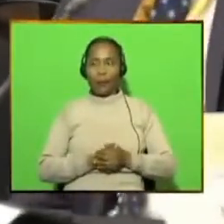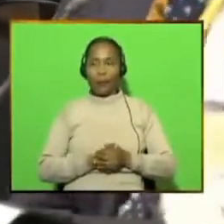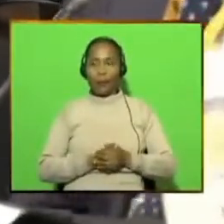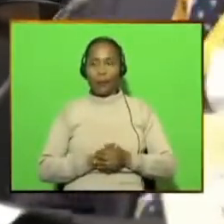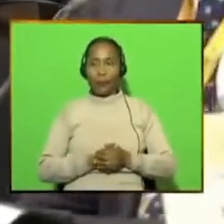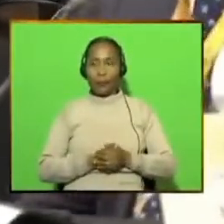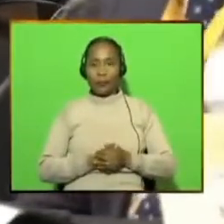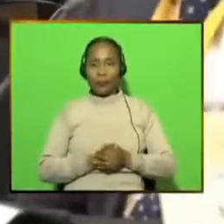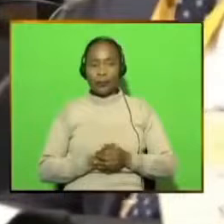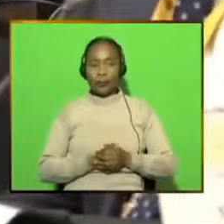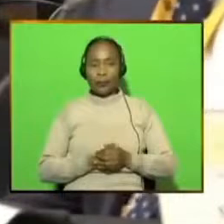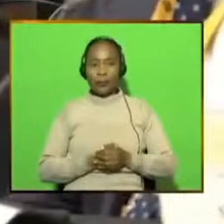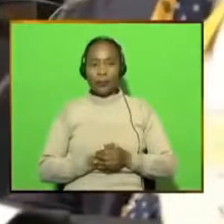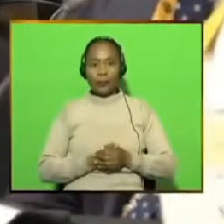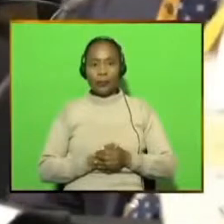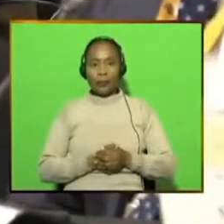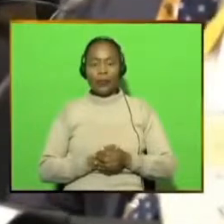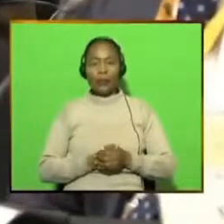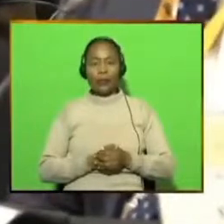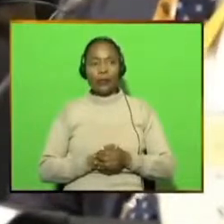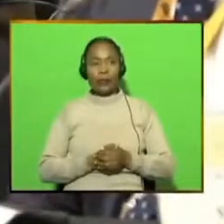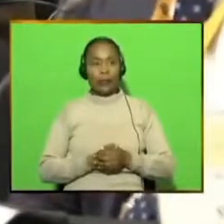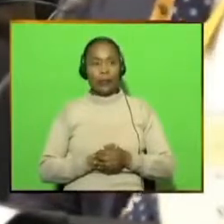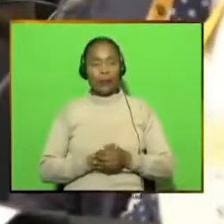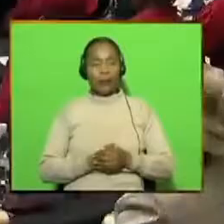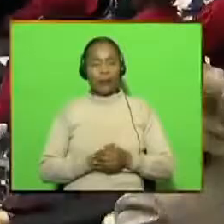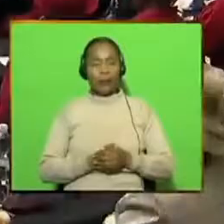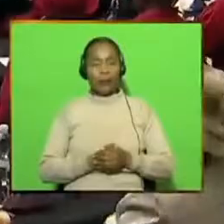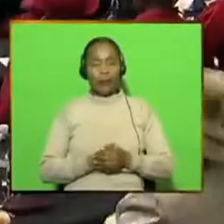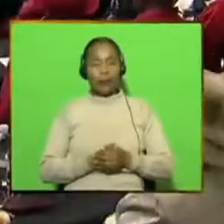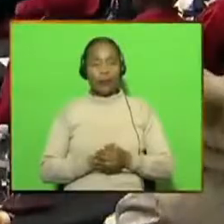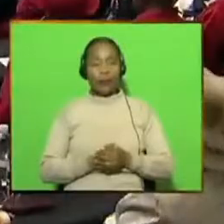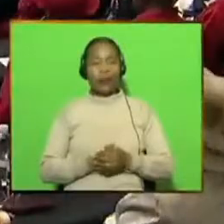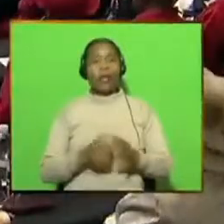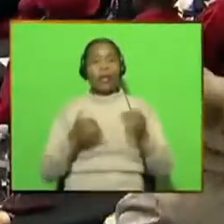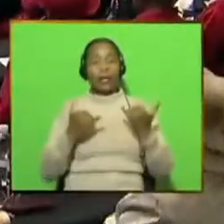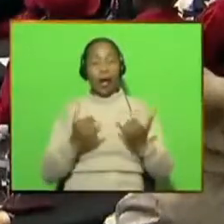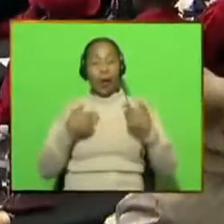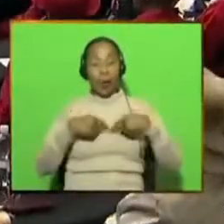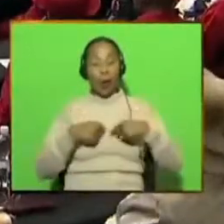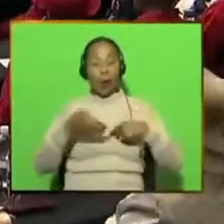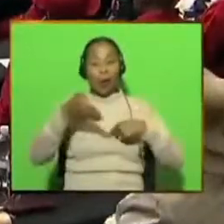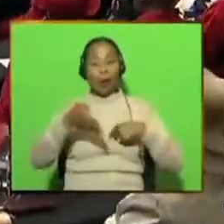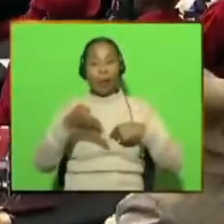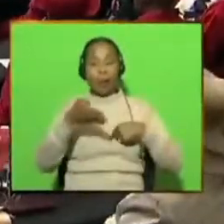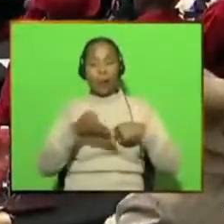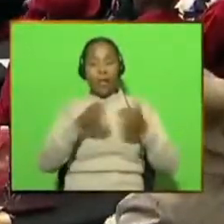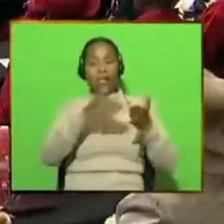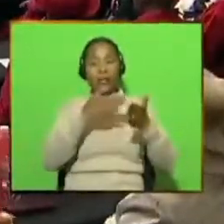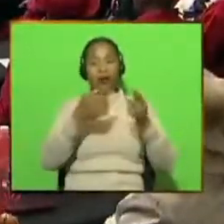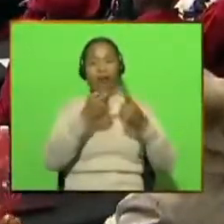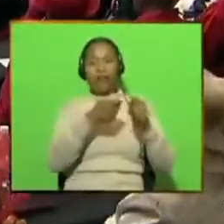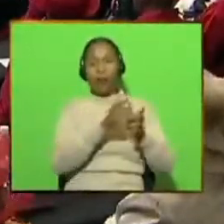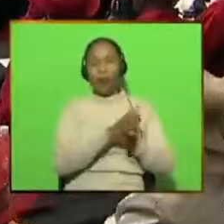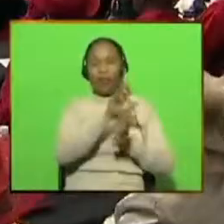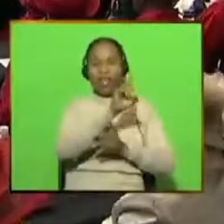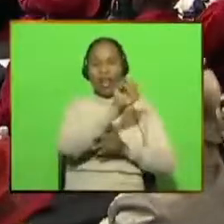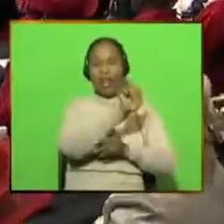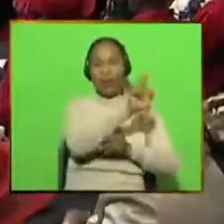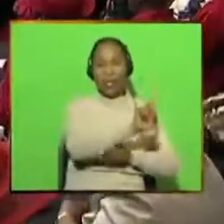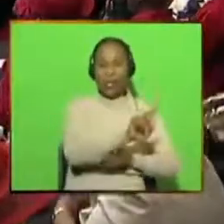We can now hear the song from the DA. And we have now come What is the song to from the end DA? of my